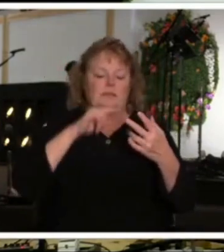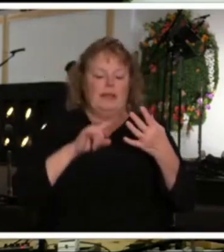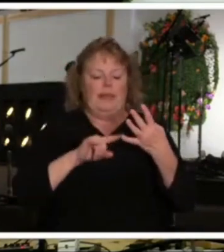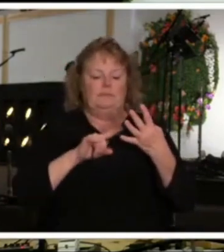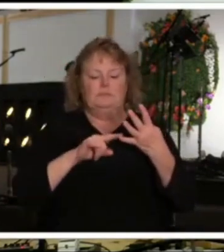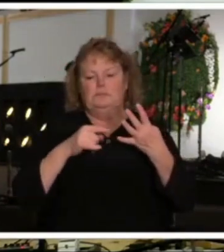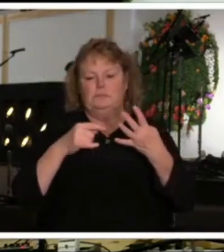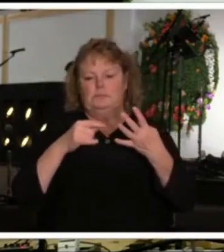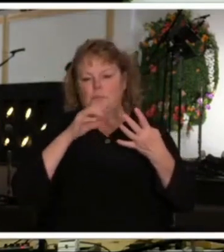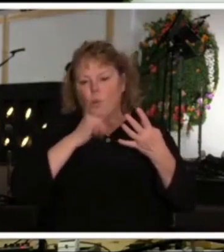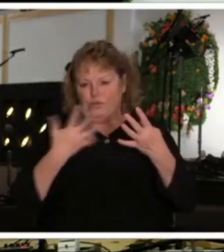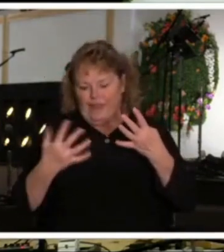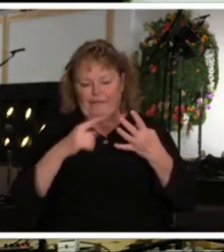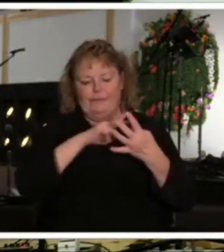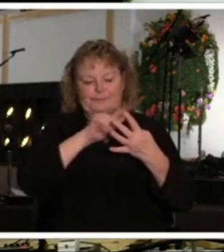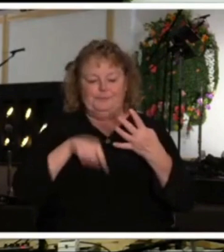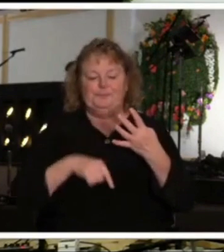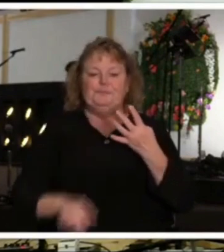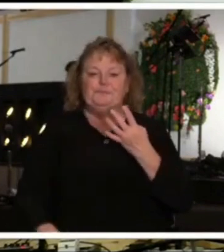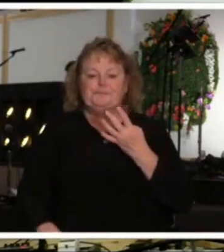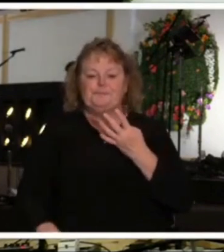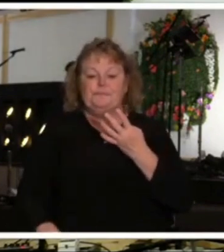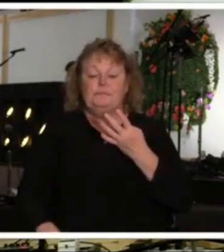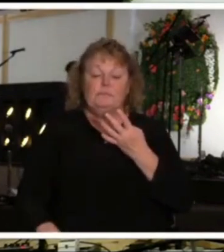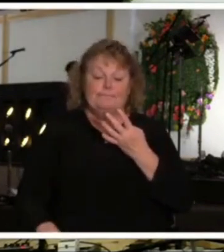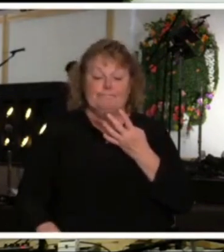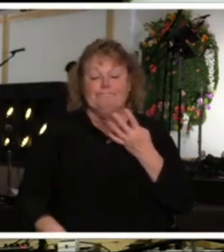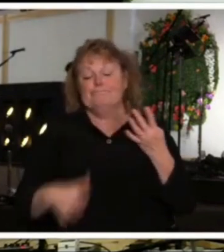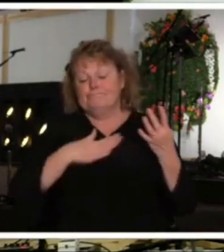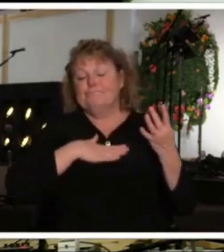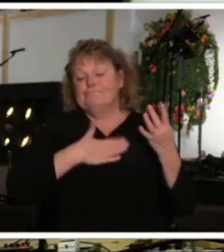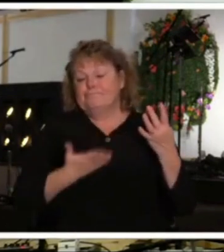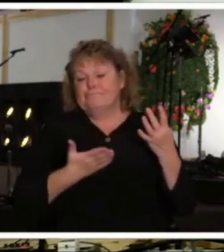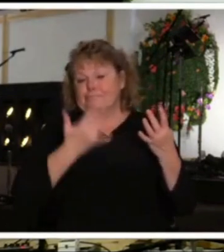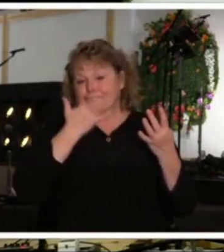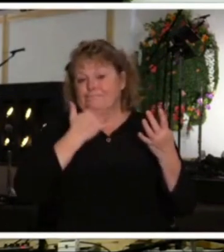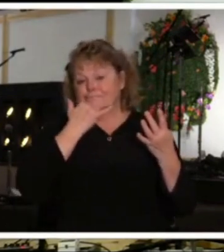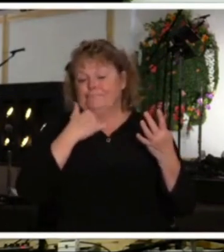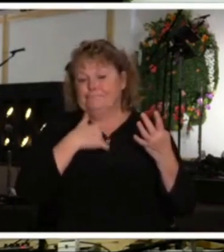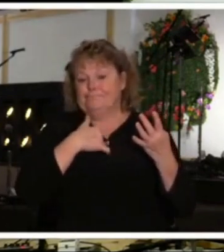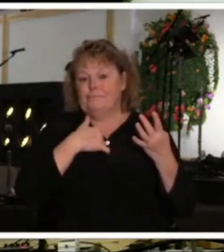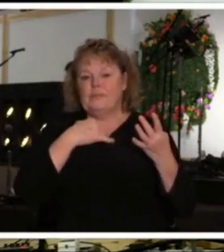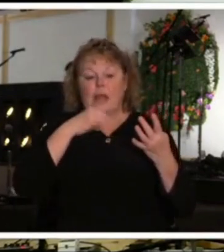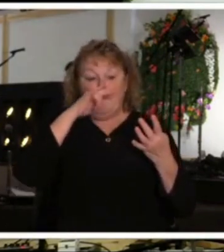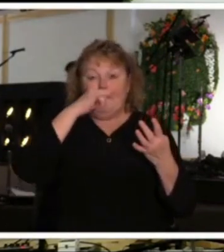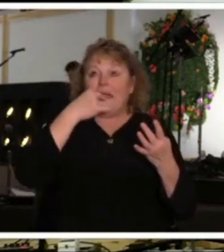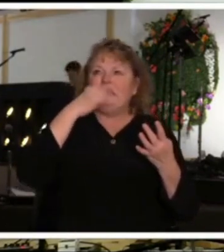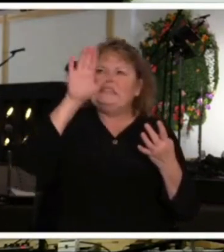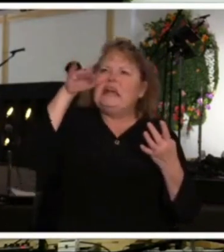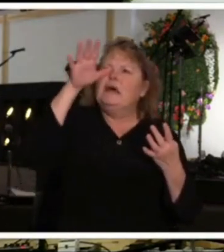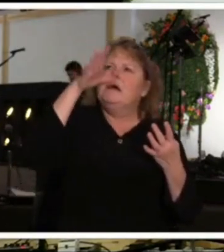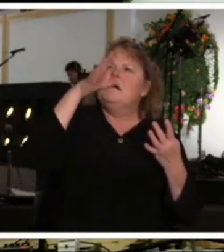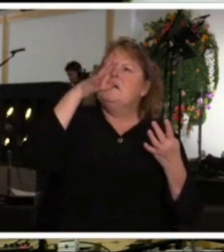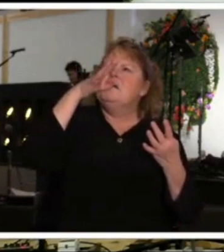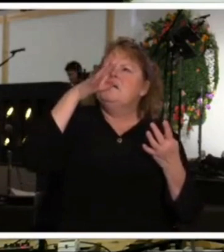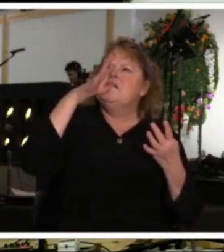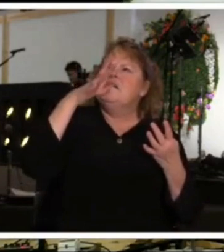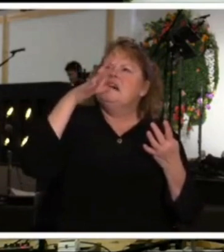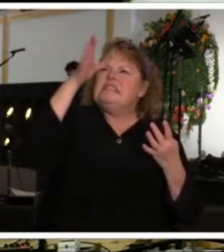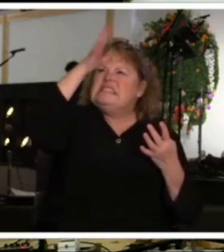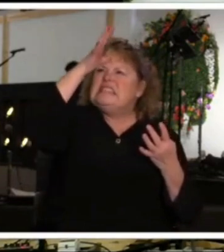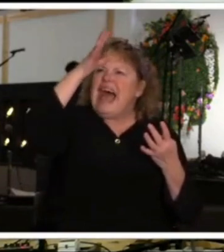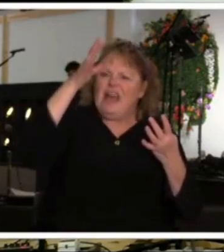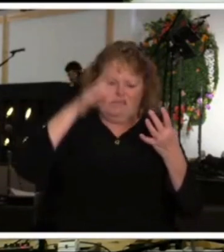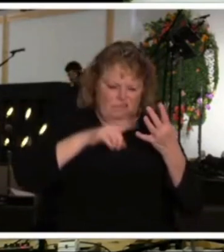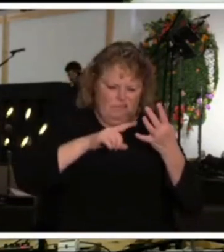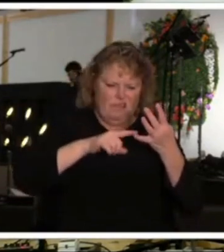five-year-old. And I'm guilty of this. My kids say to me, Dad, the youngest, is she going to be bad, Dad? You